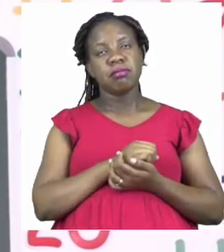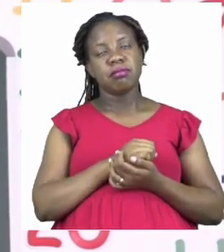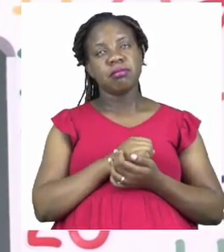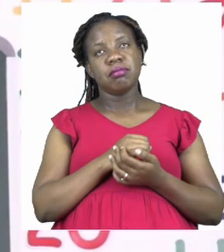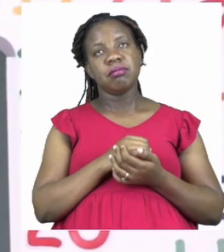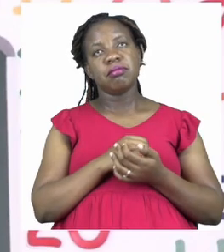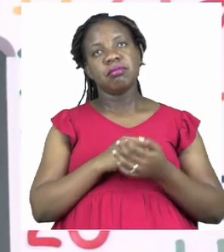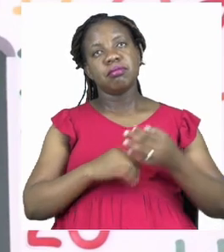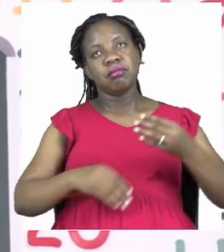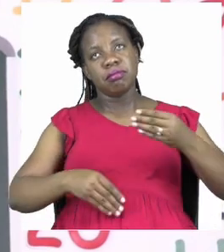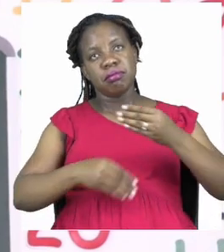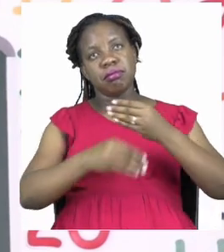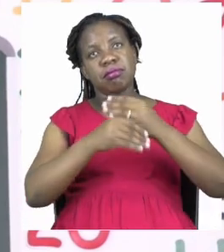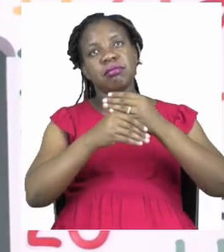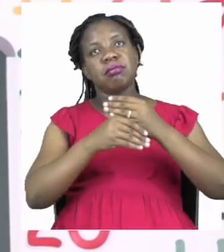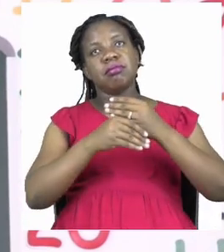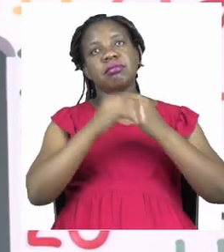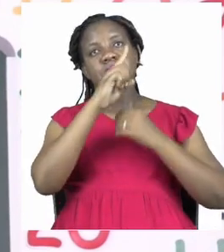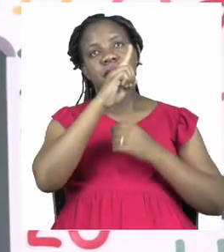plus